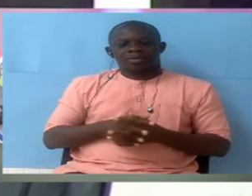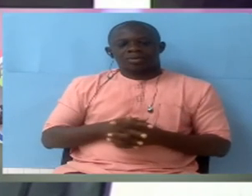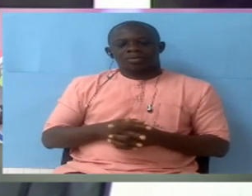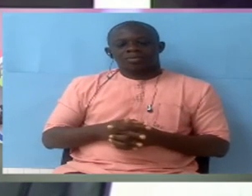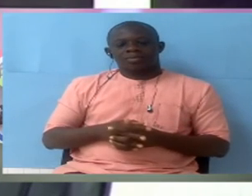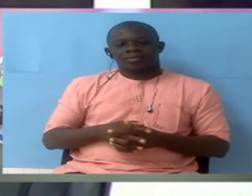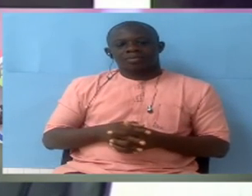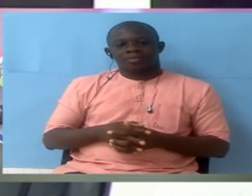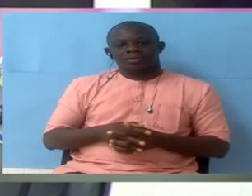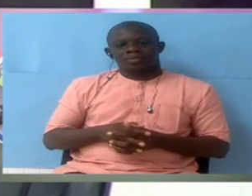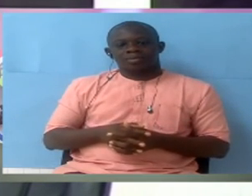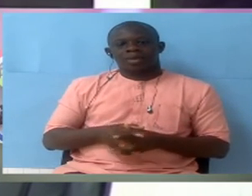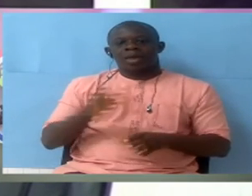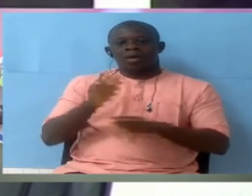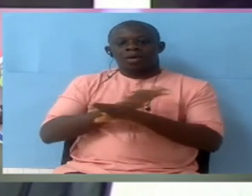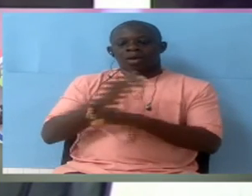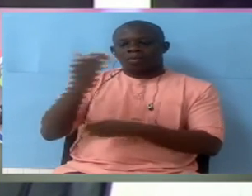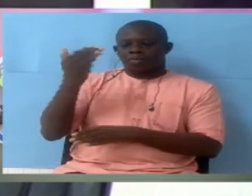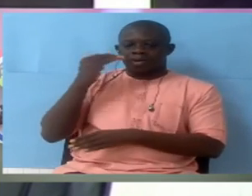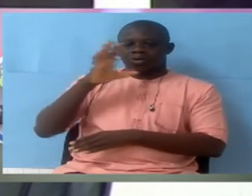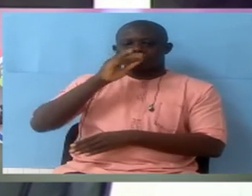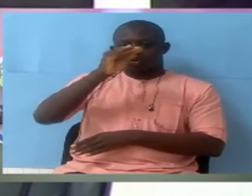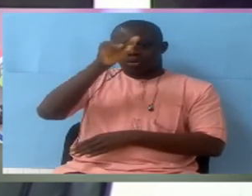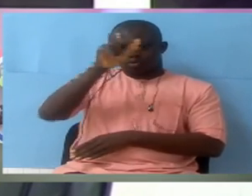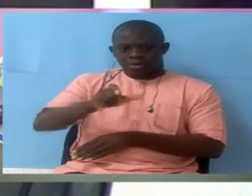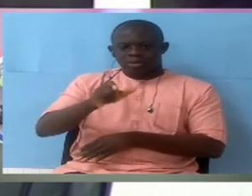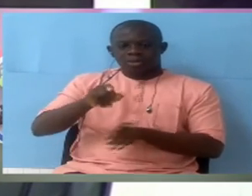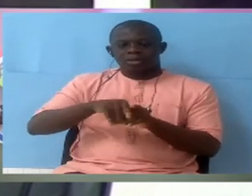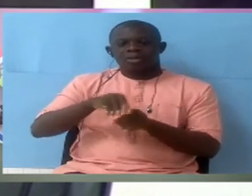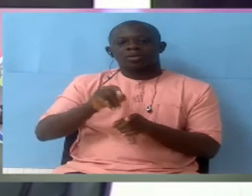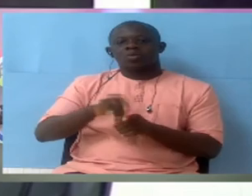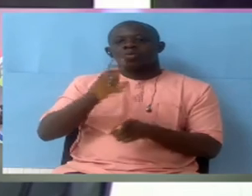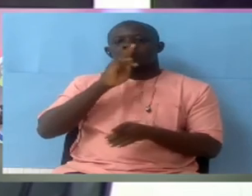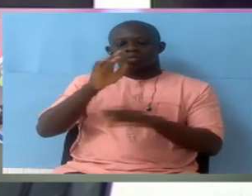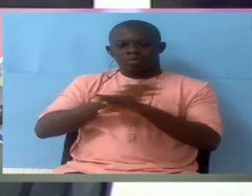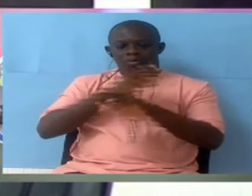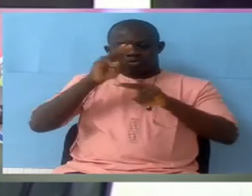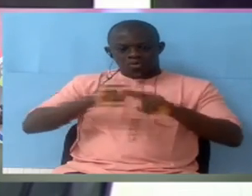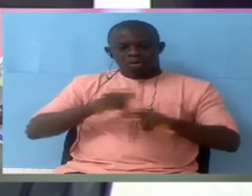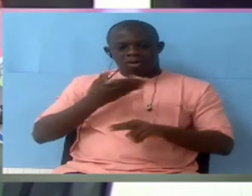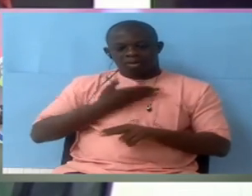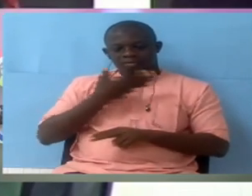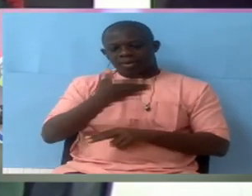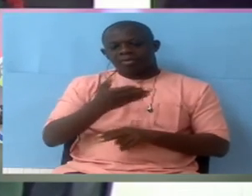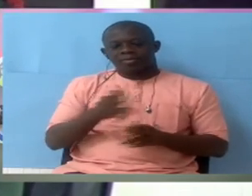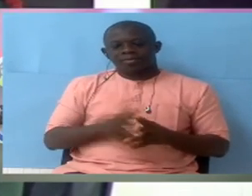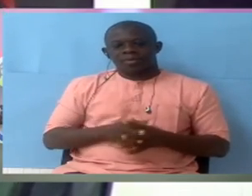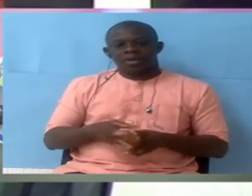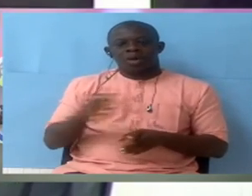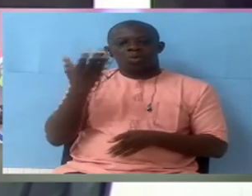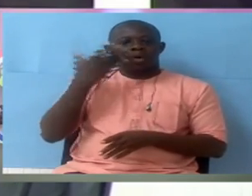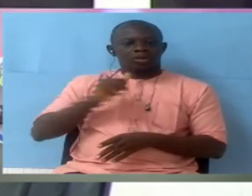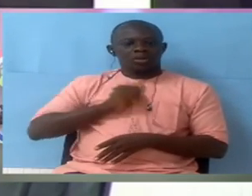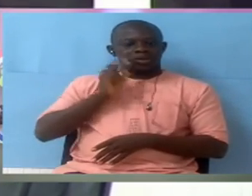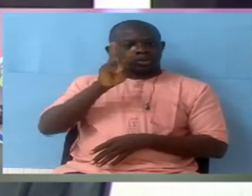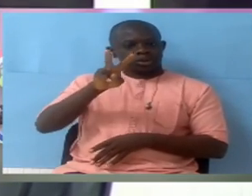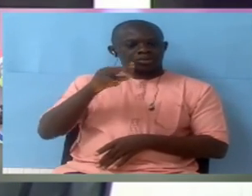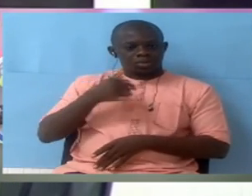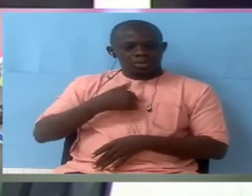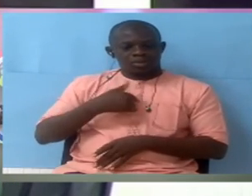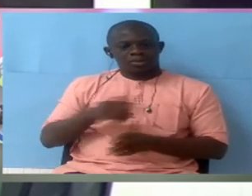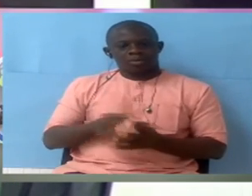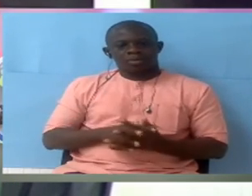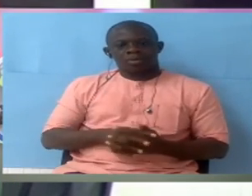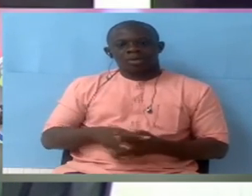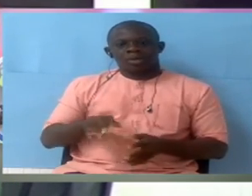the former speaker was seated. Nga xamne ka nekkon speaker mu ngi fa tok. When he saw me. Ba ma gisé.